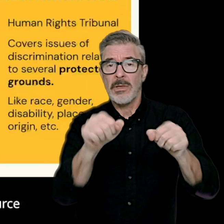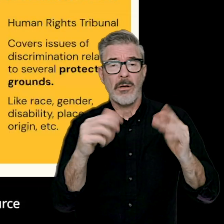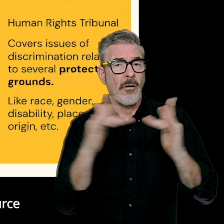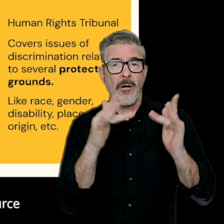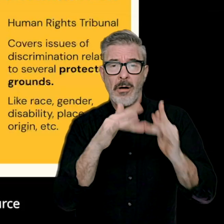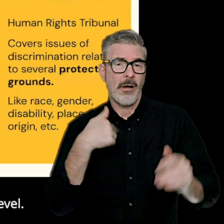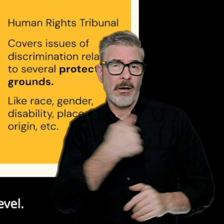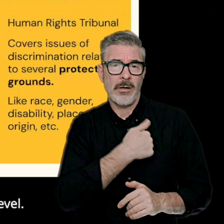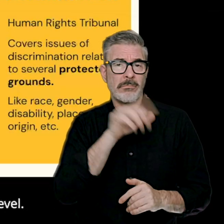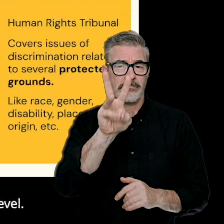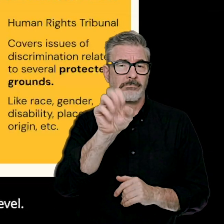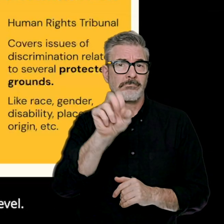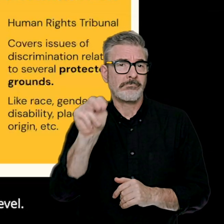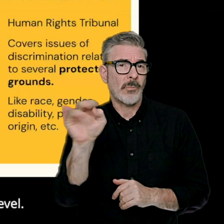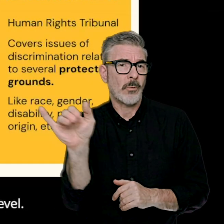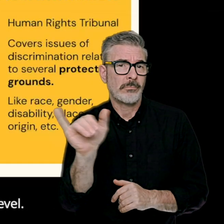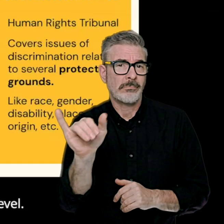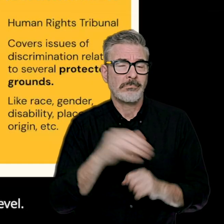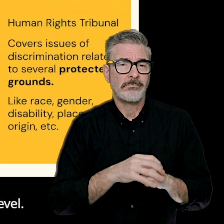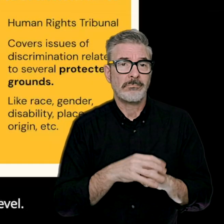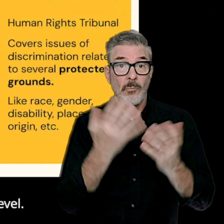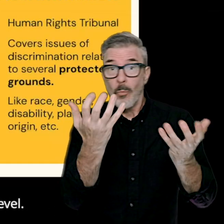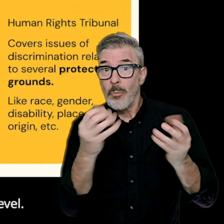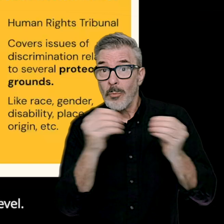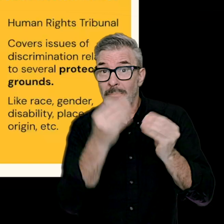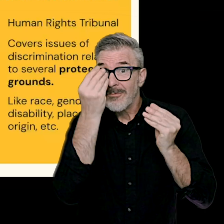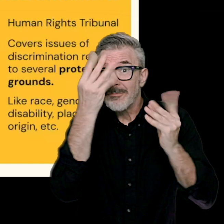theft resource at the Employment Standards Branch level.